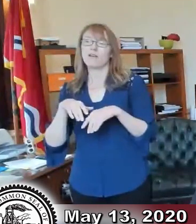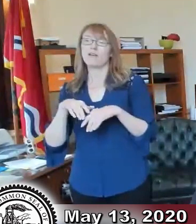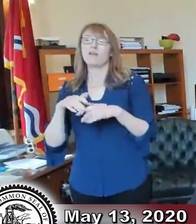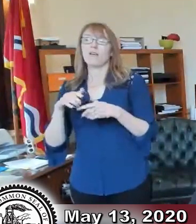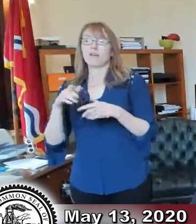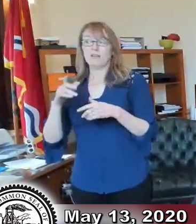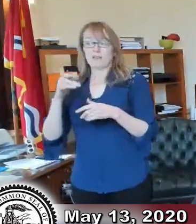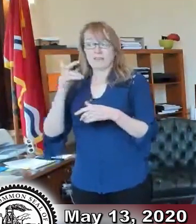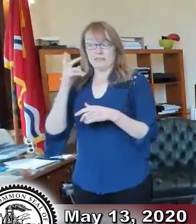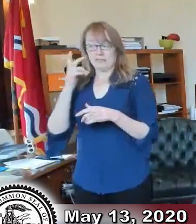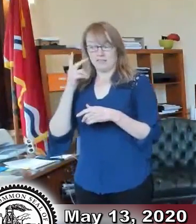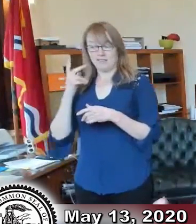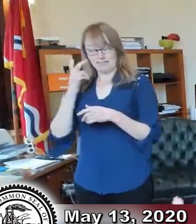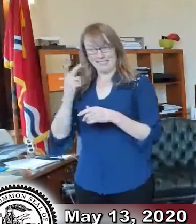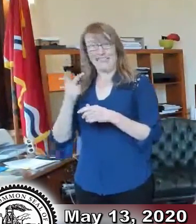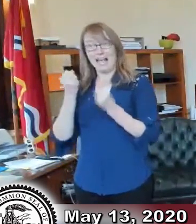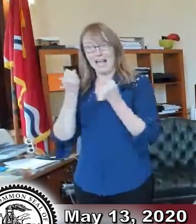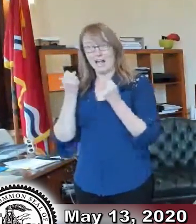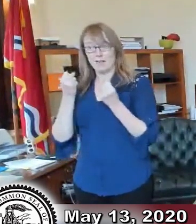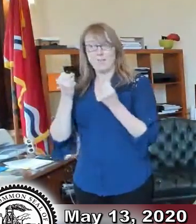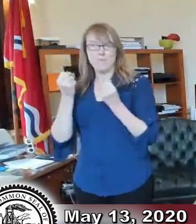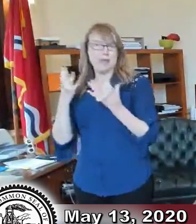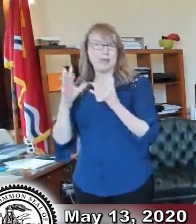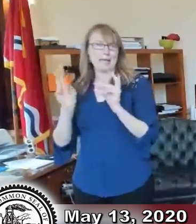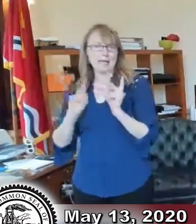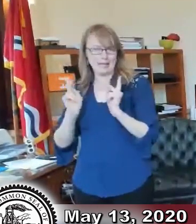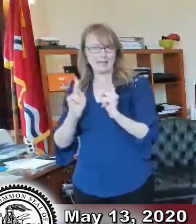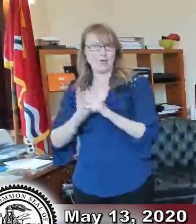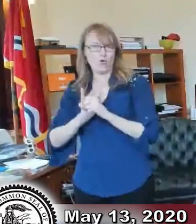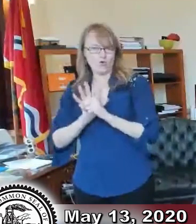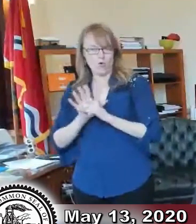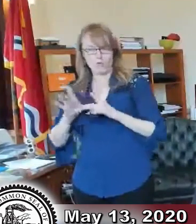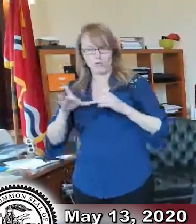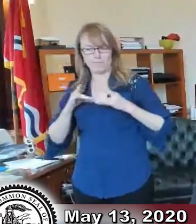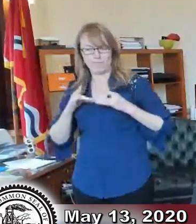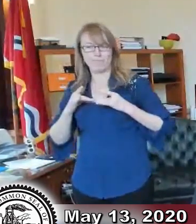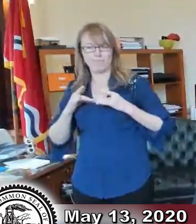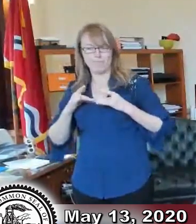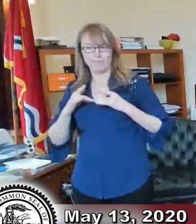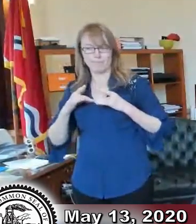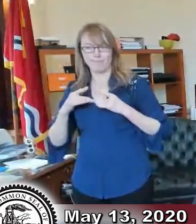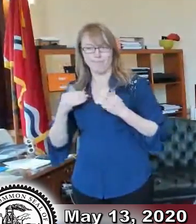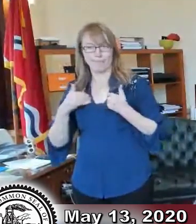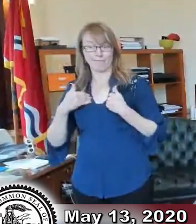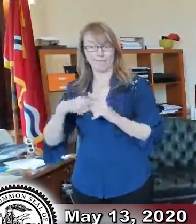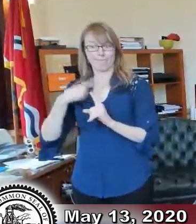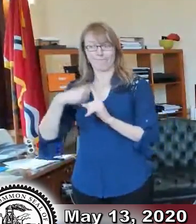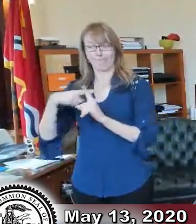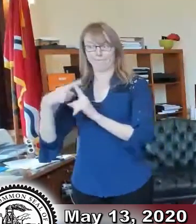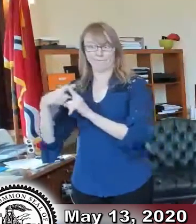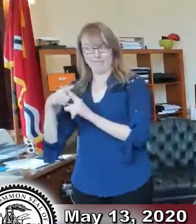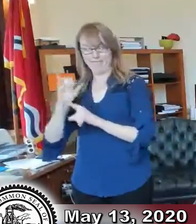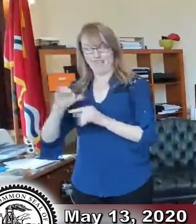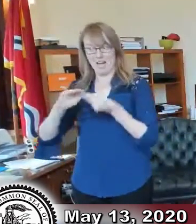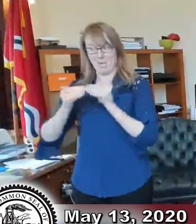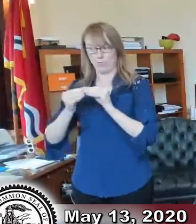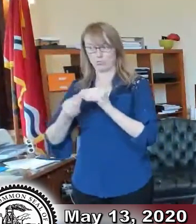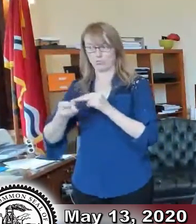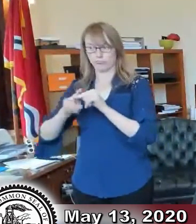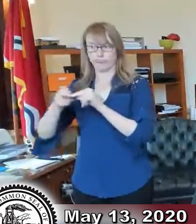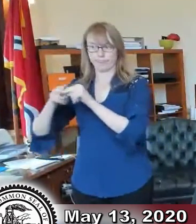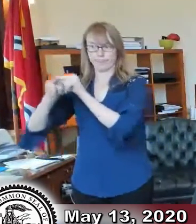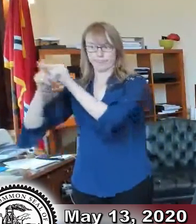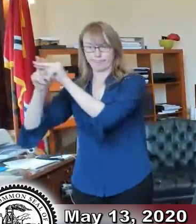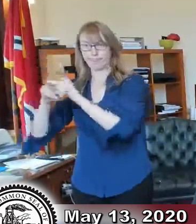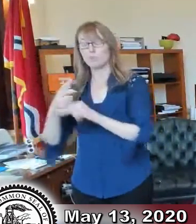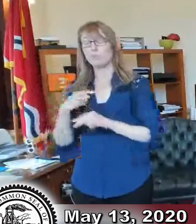tests. We don't have as many as we'd like, but we have more tests. So we're watching that. We're watching the percentage of positive